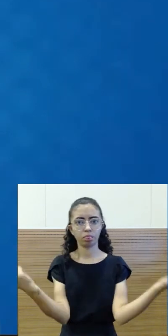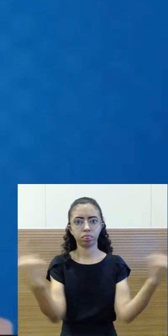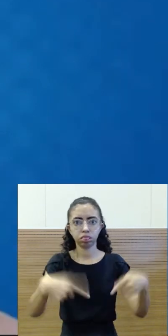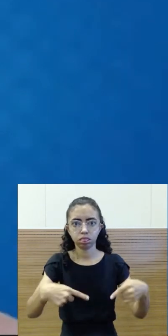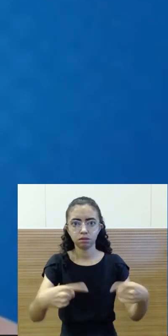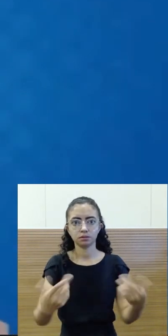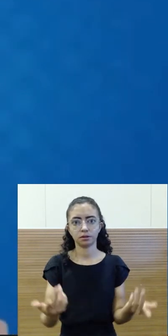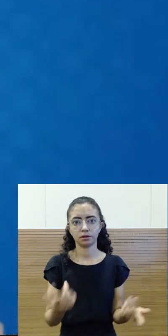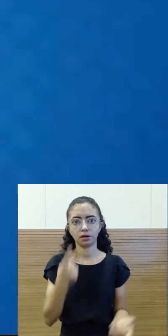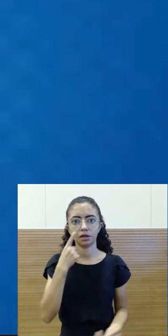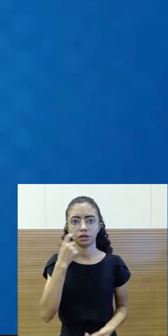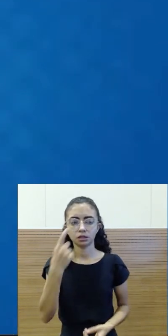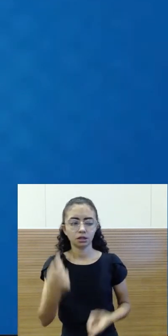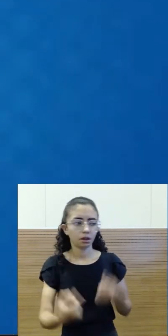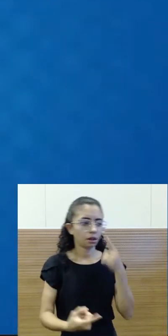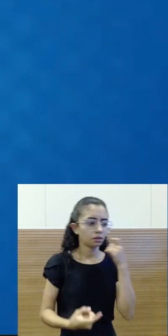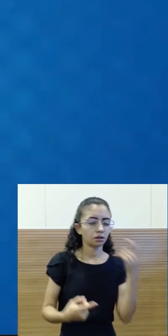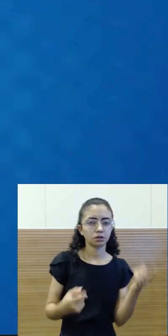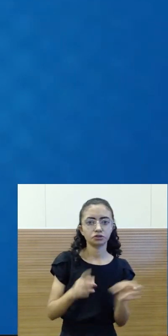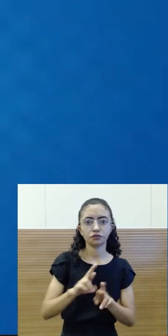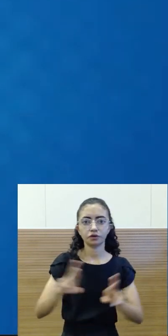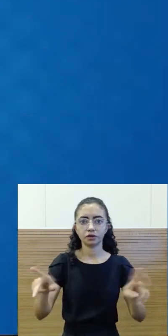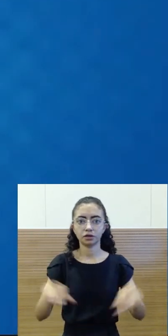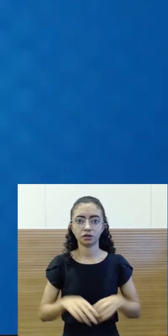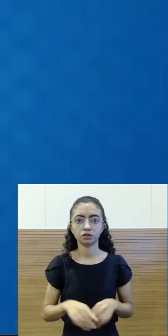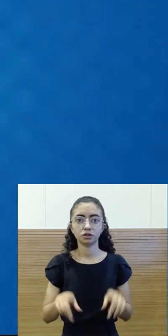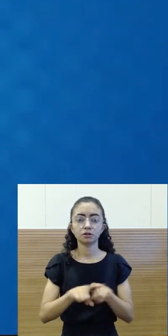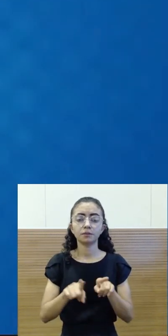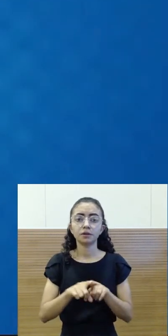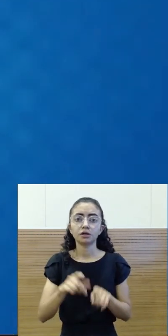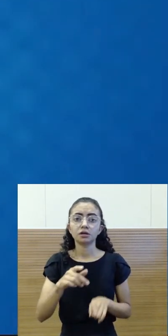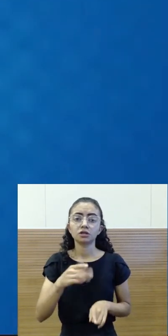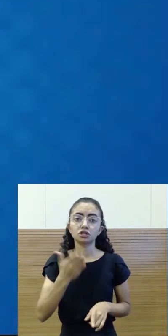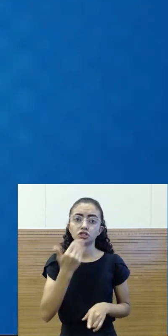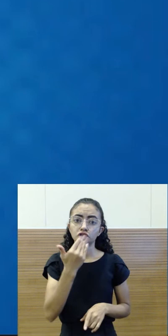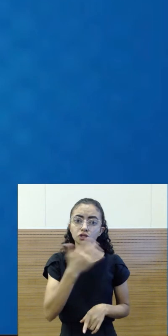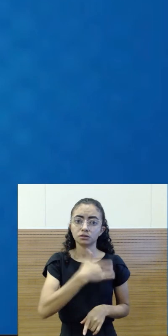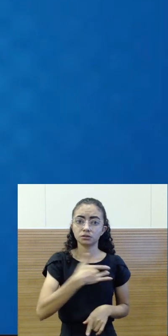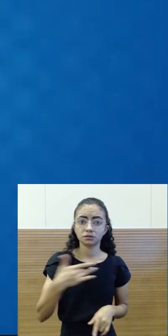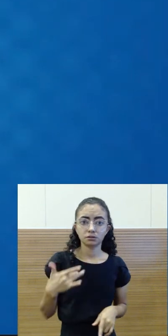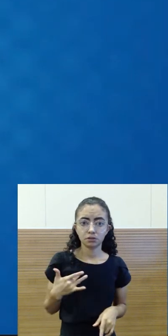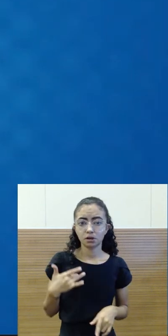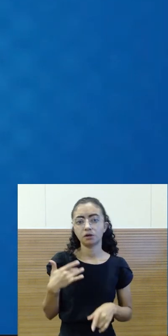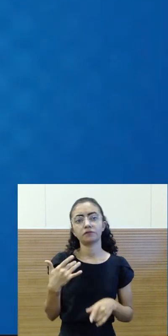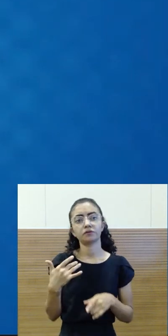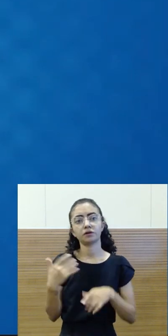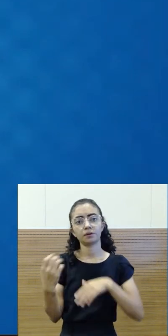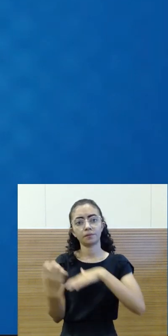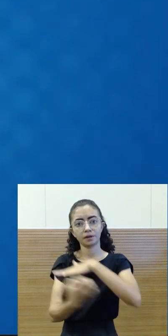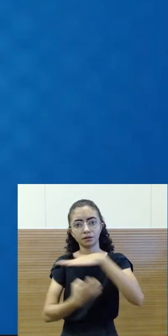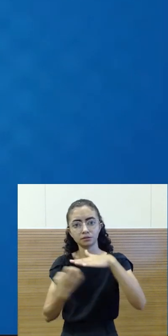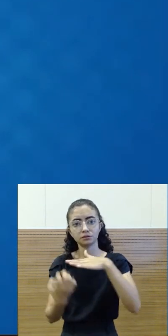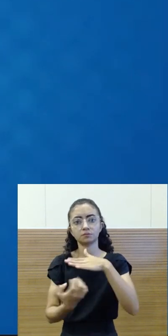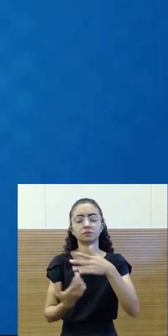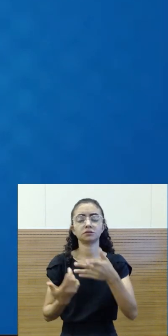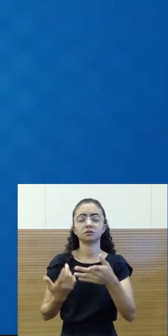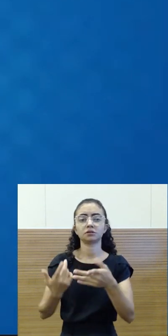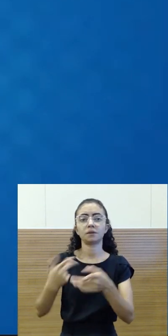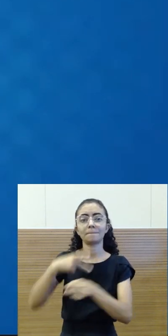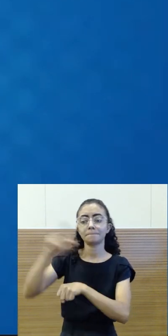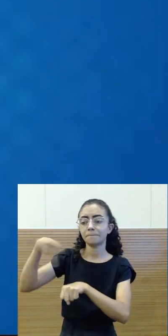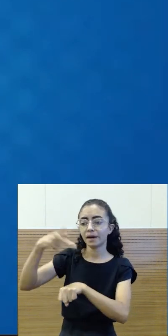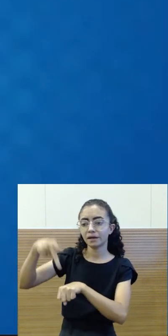now we ask for member states and UN agencies to join while we design a sort